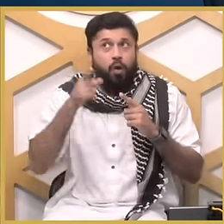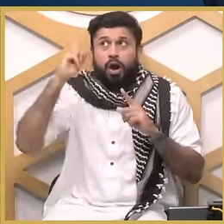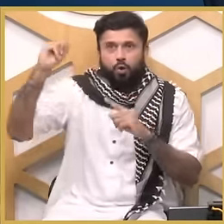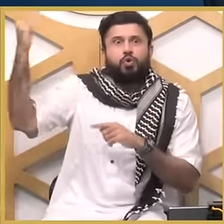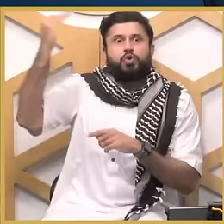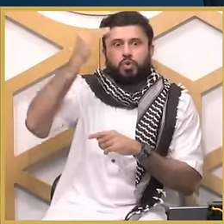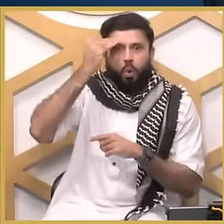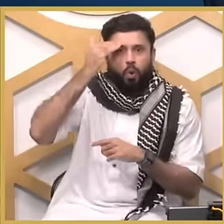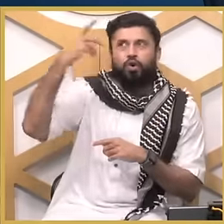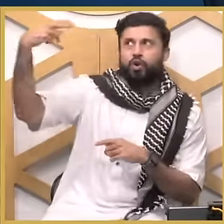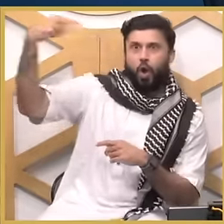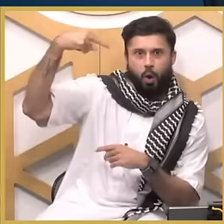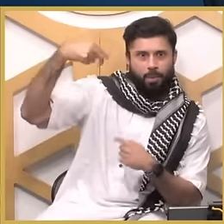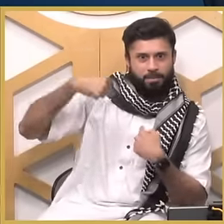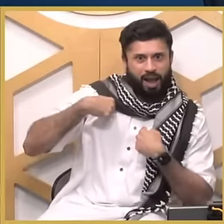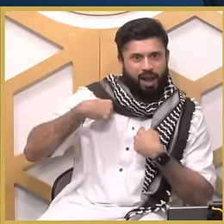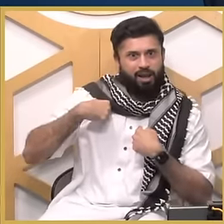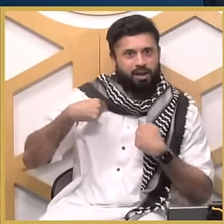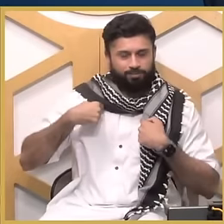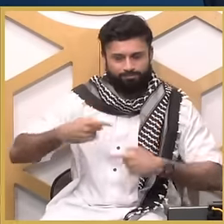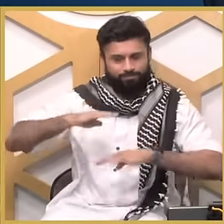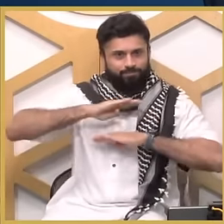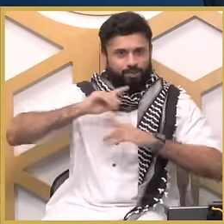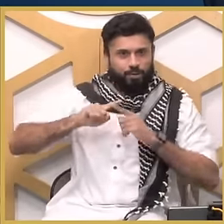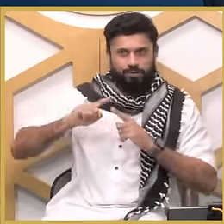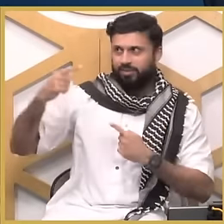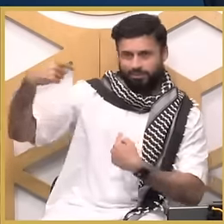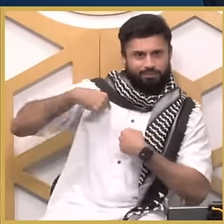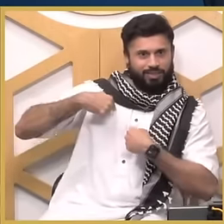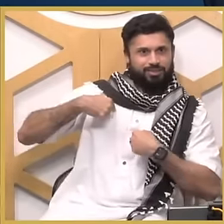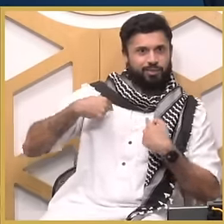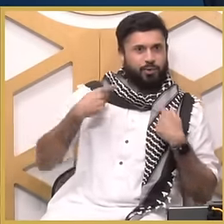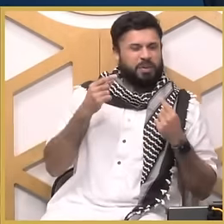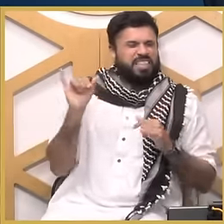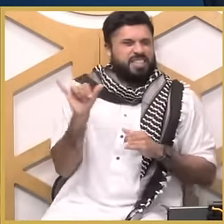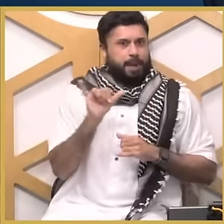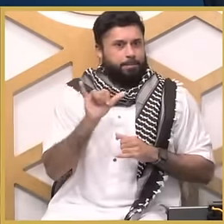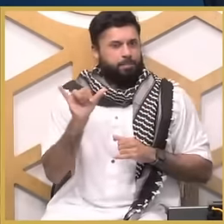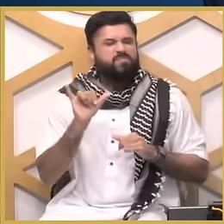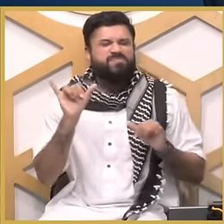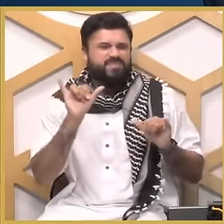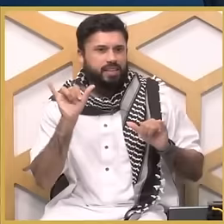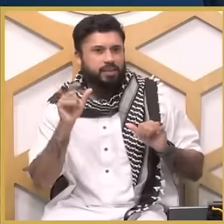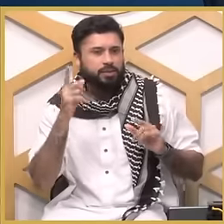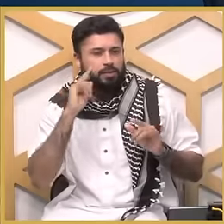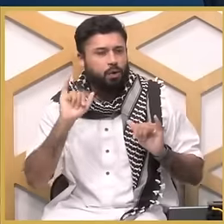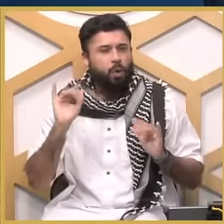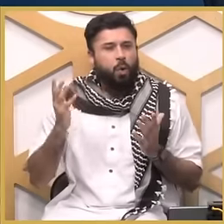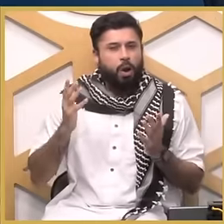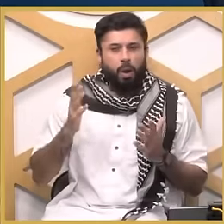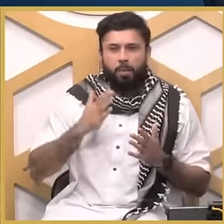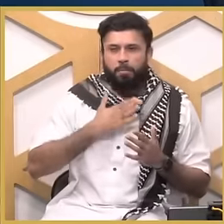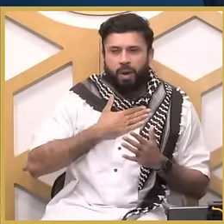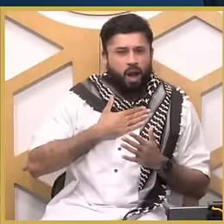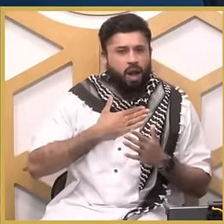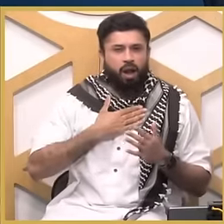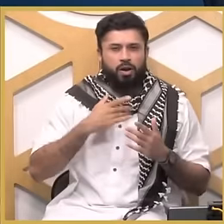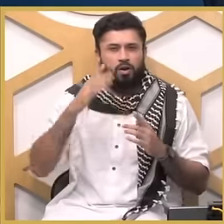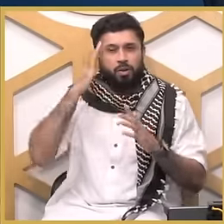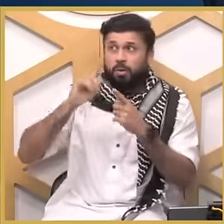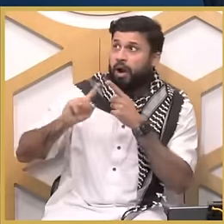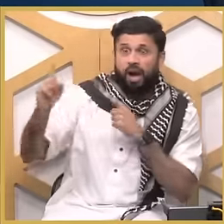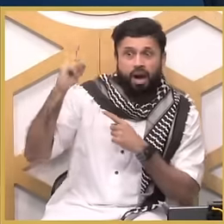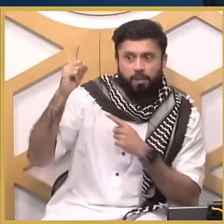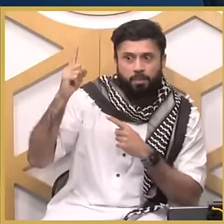I want to have their pleasure, because he is the one who, that it means to me the whole thing, obviously. So imagine this, that all this